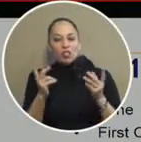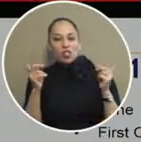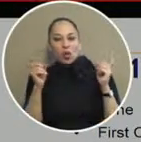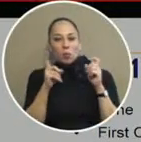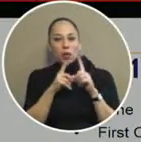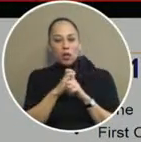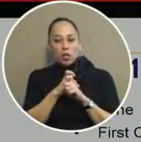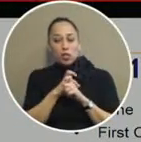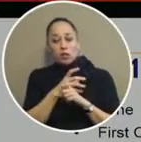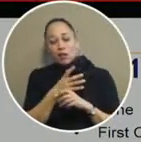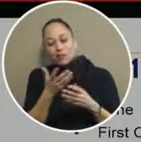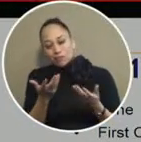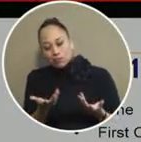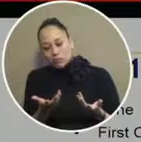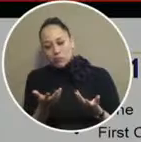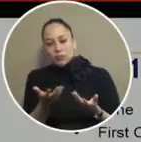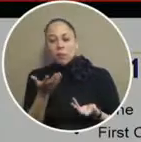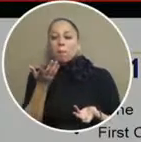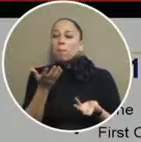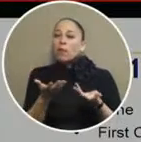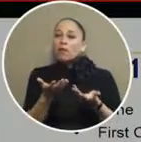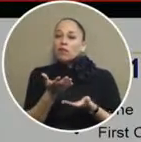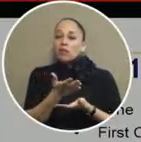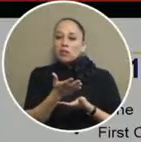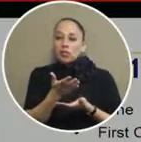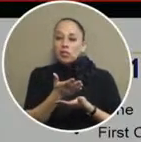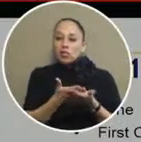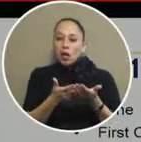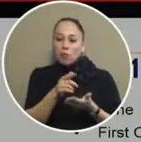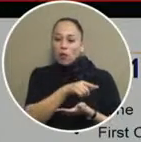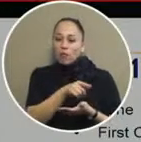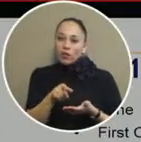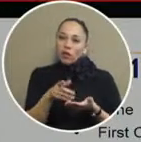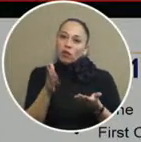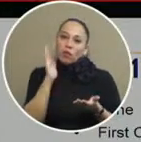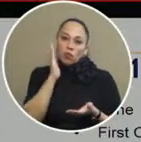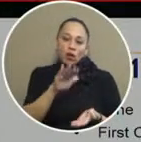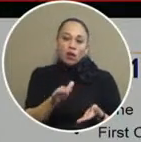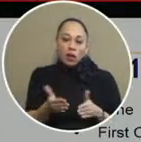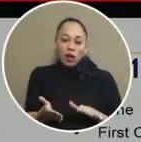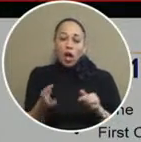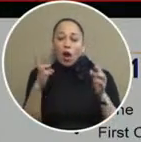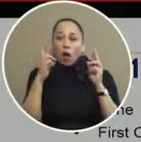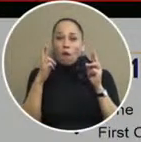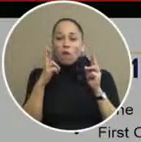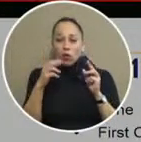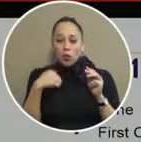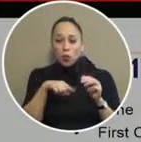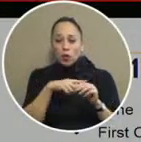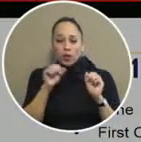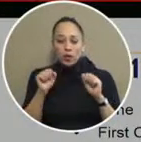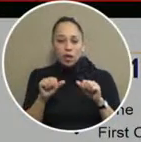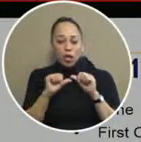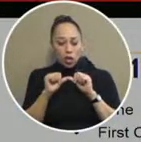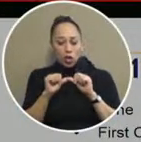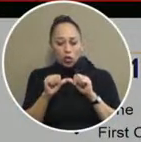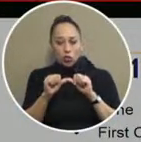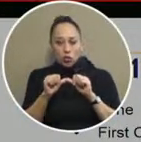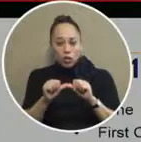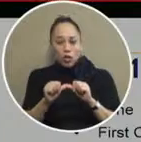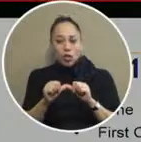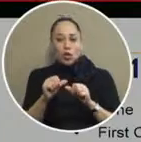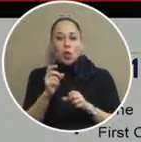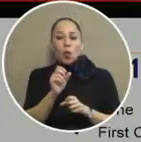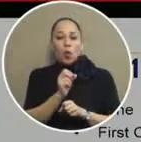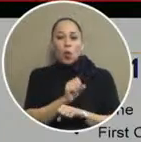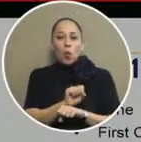complications and ultimately are going to succumb to that. But hopefully we can continue doubling our